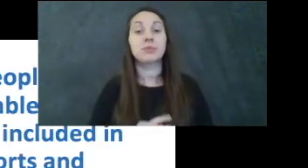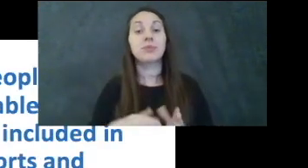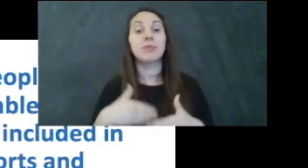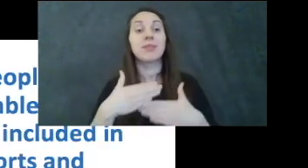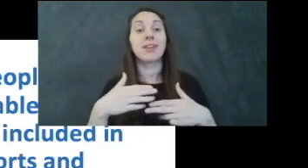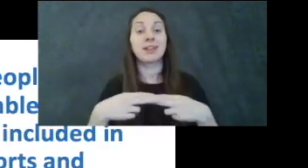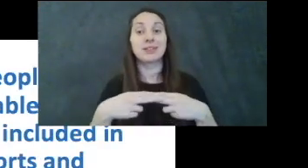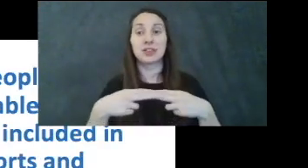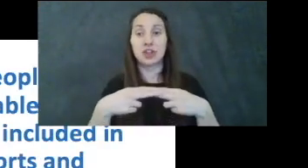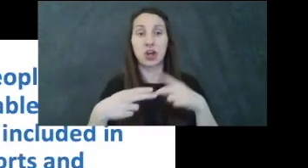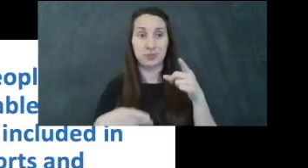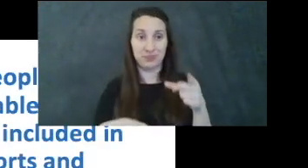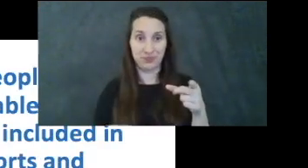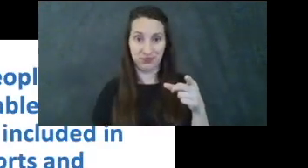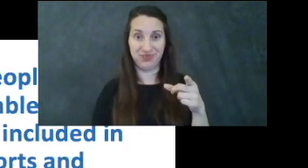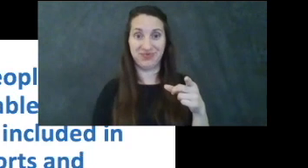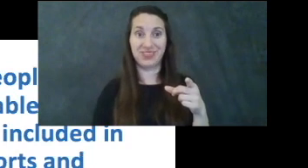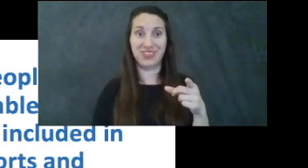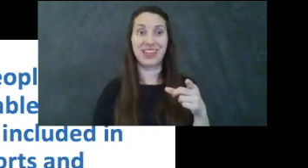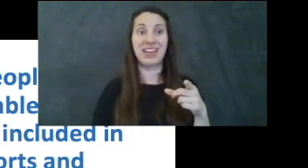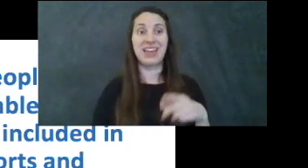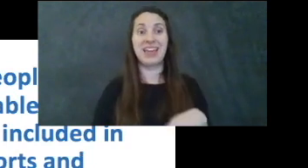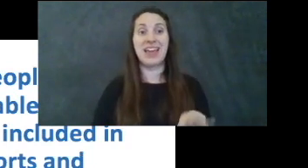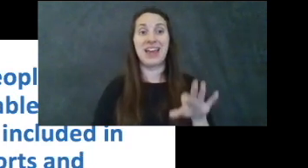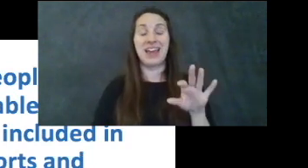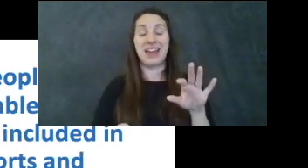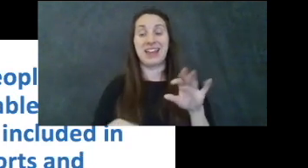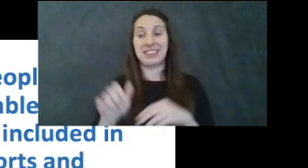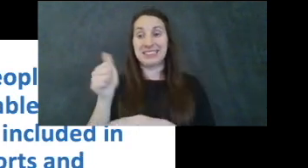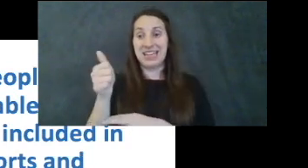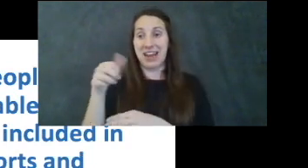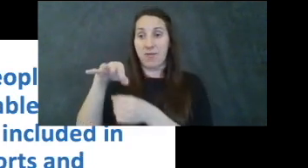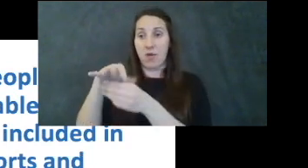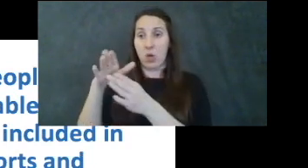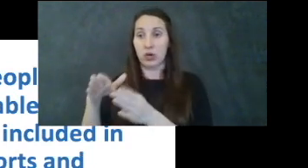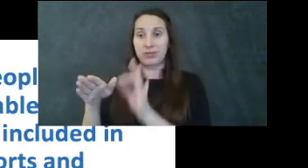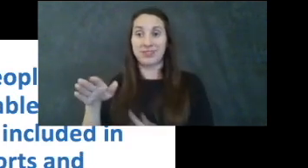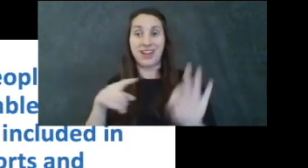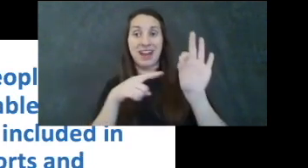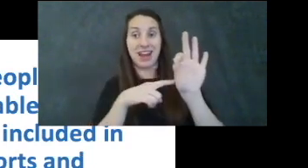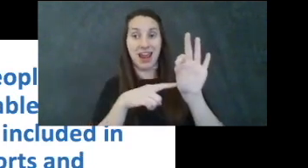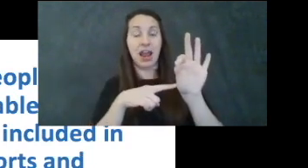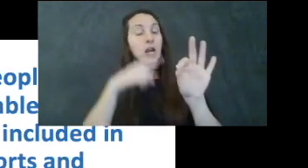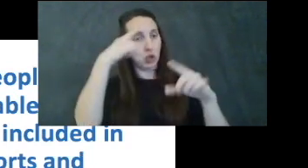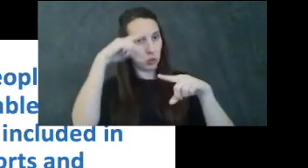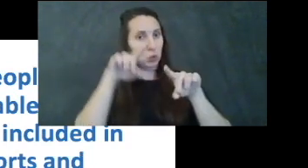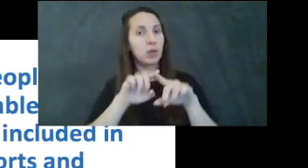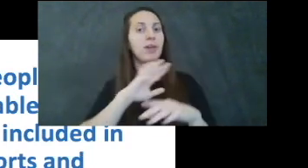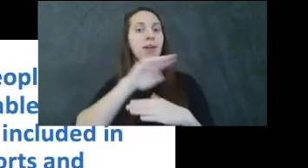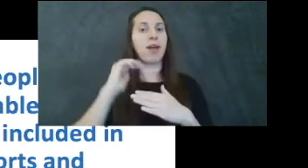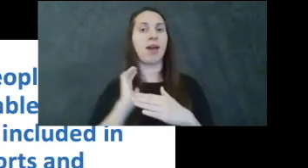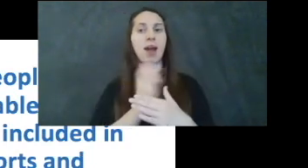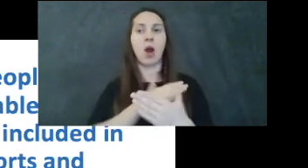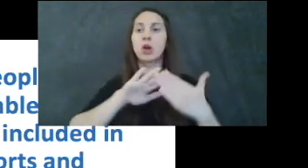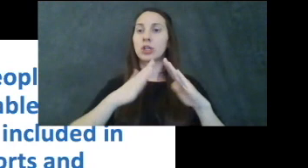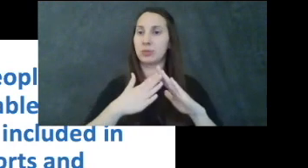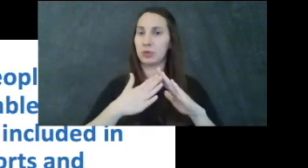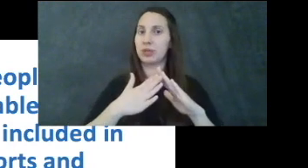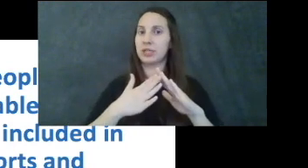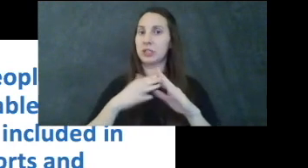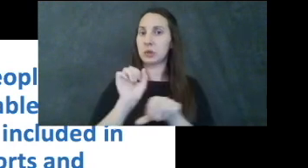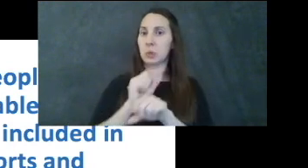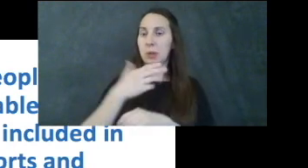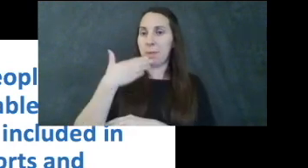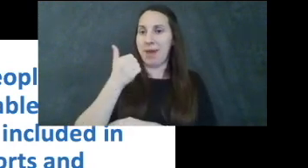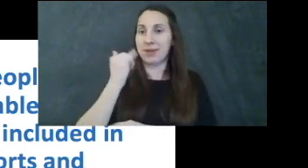at least 9 in 10 voters agree that our communities are at their best when all people, including people with